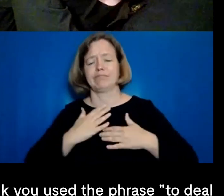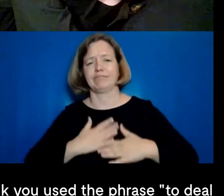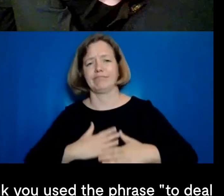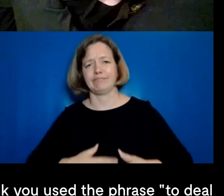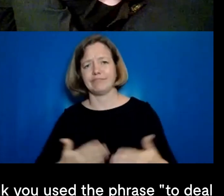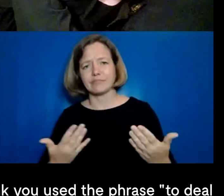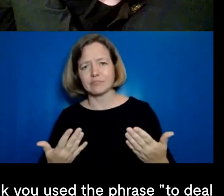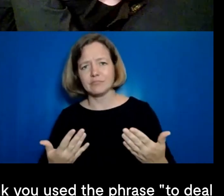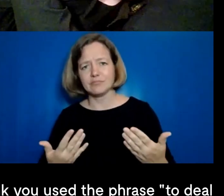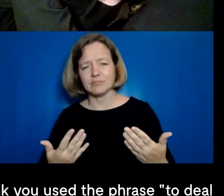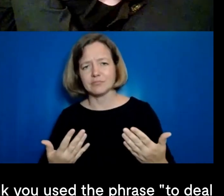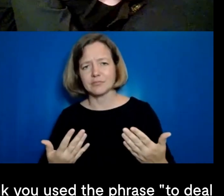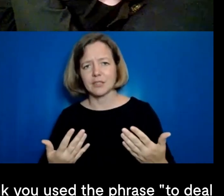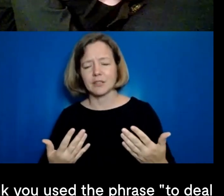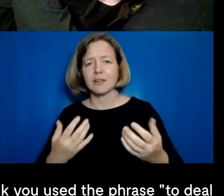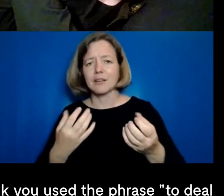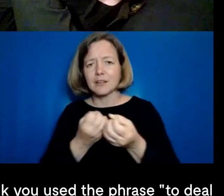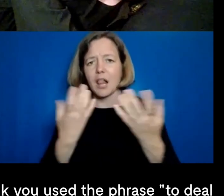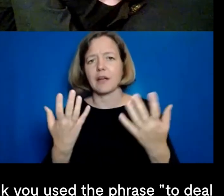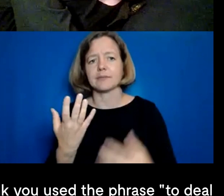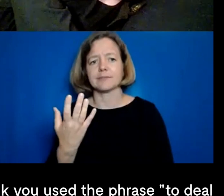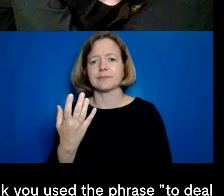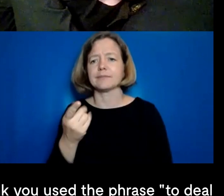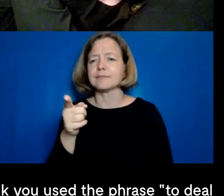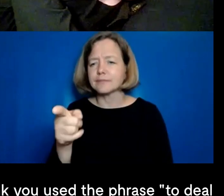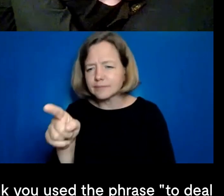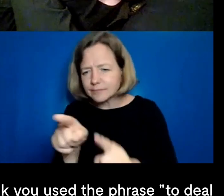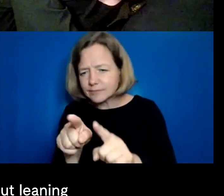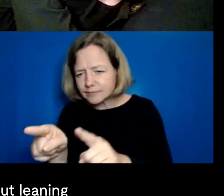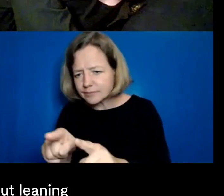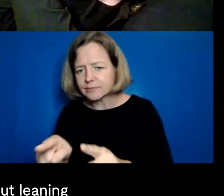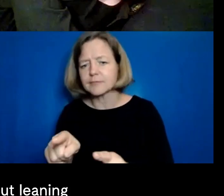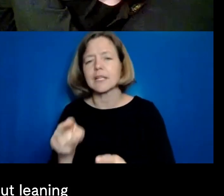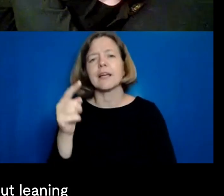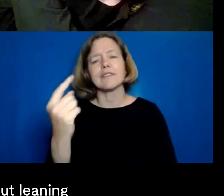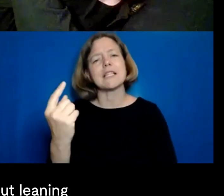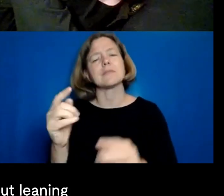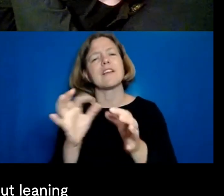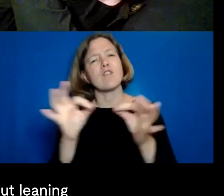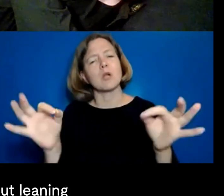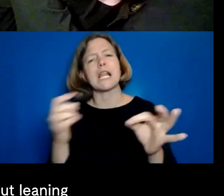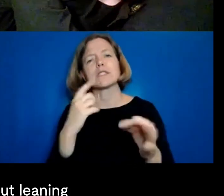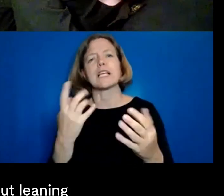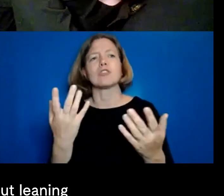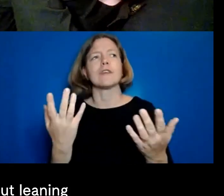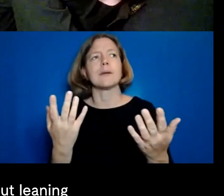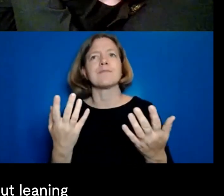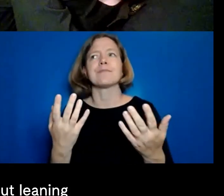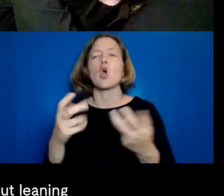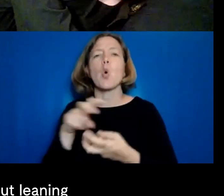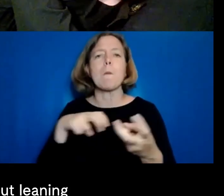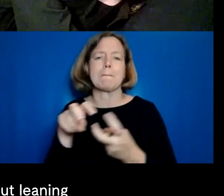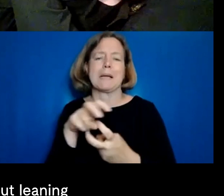but I think you use the phrase to deal with it. I think it is about leaning